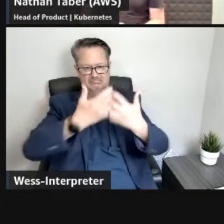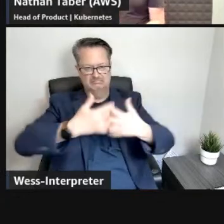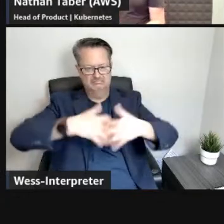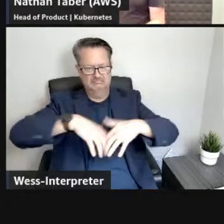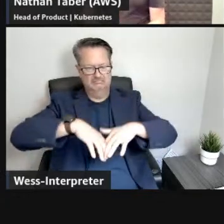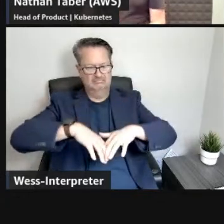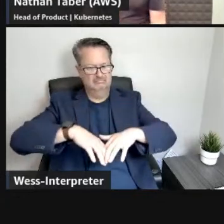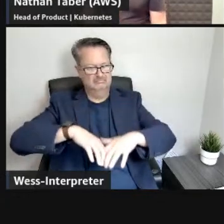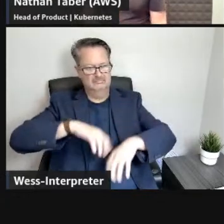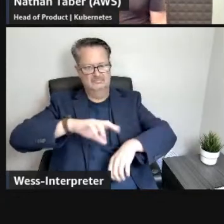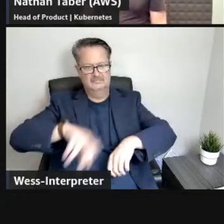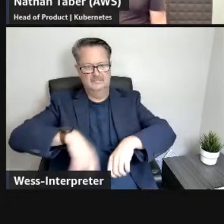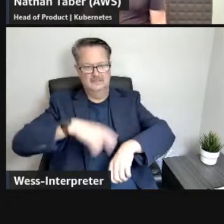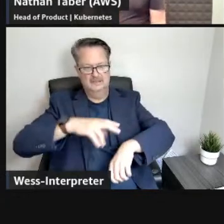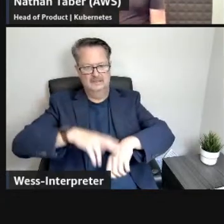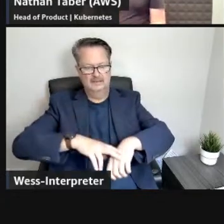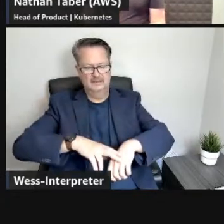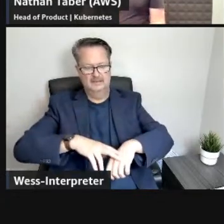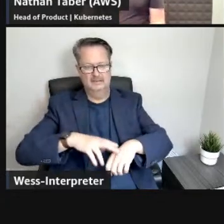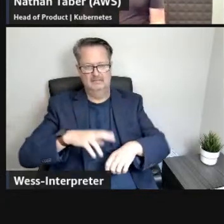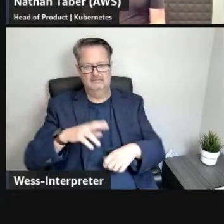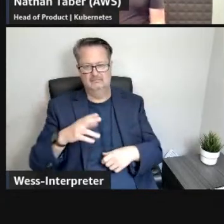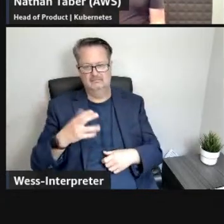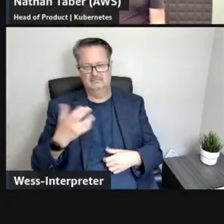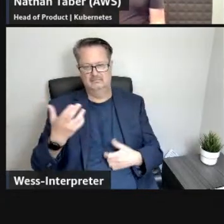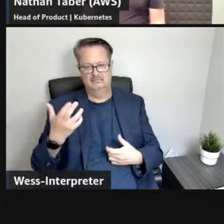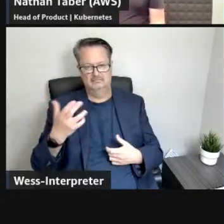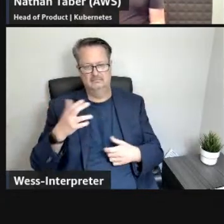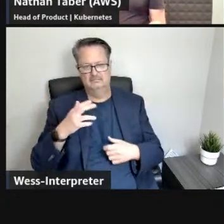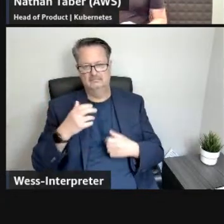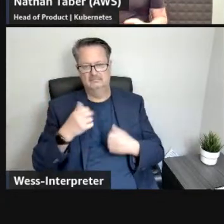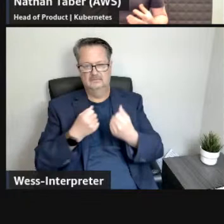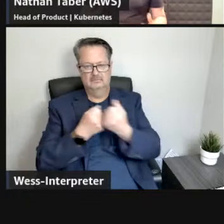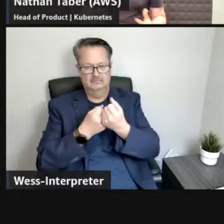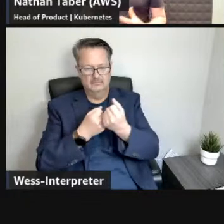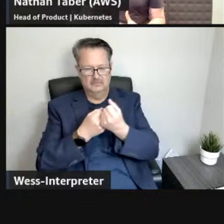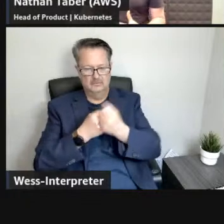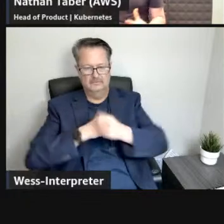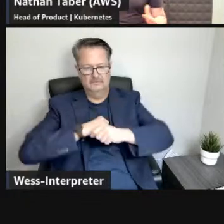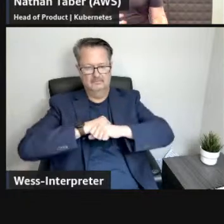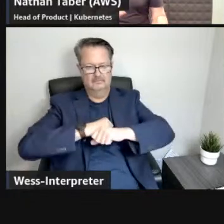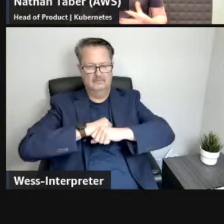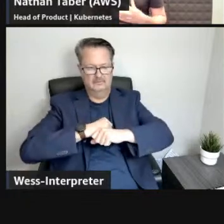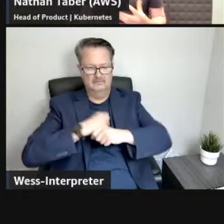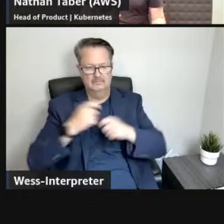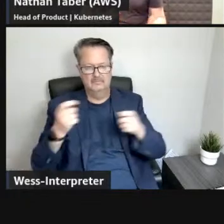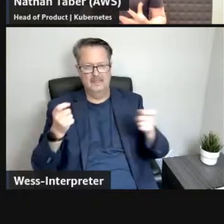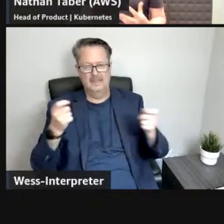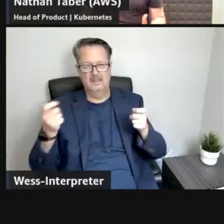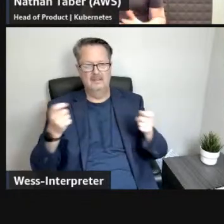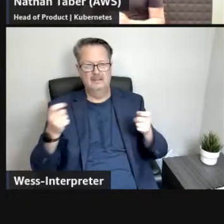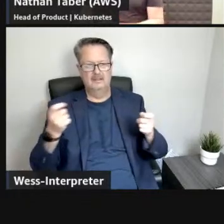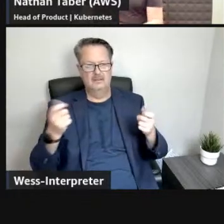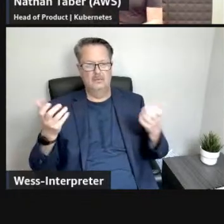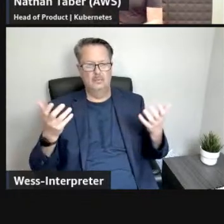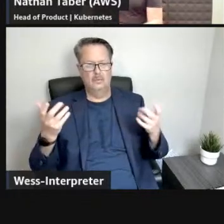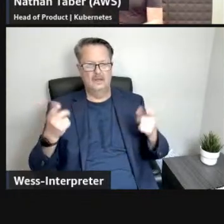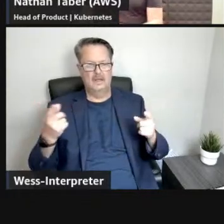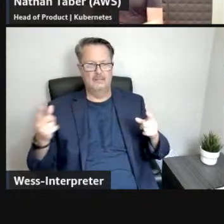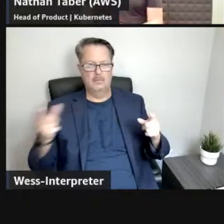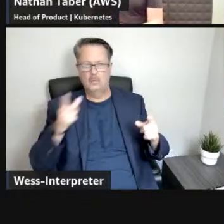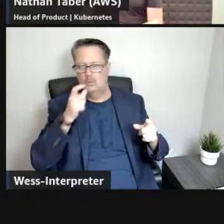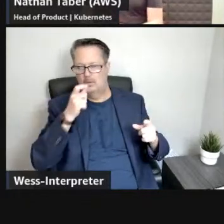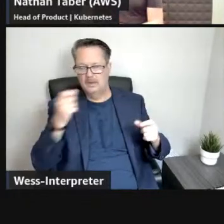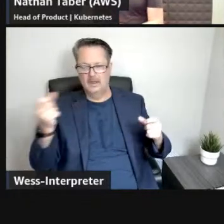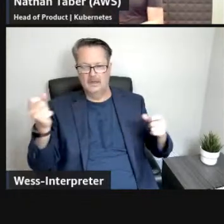native network policy support. Really easy to go ahead and manage what's going on and what traffic can talk to what on